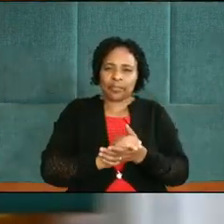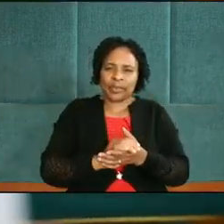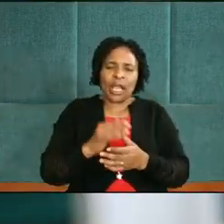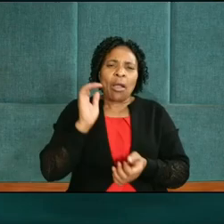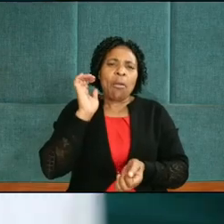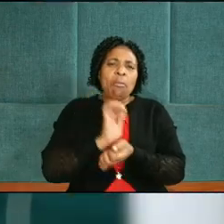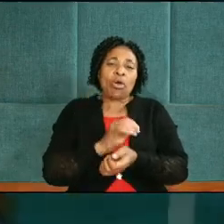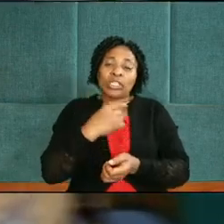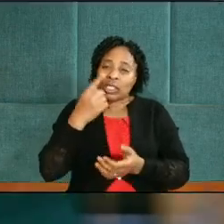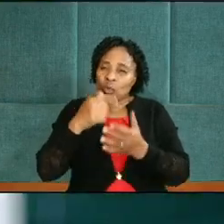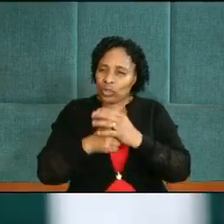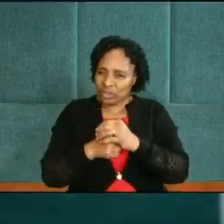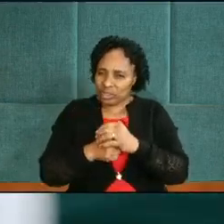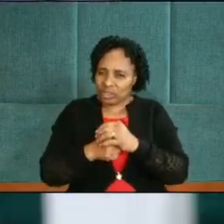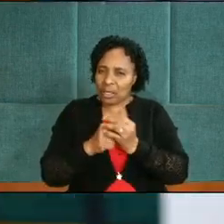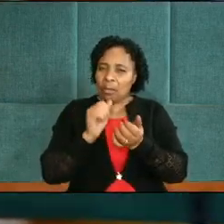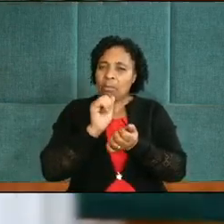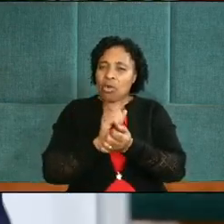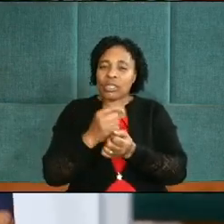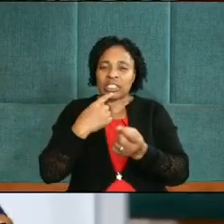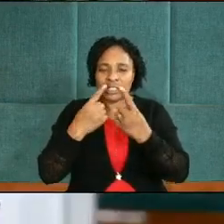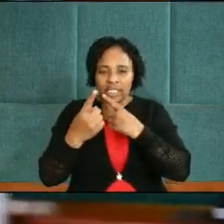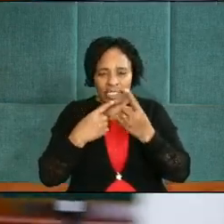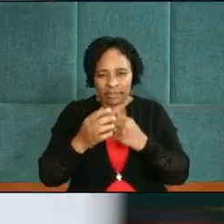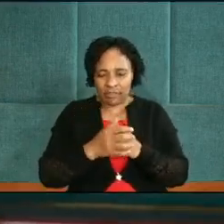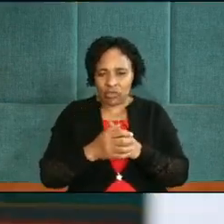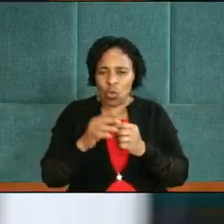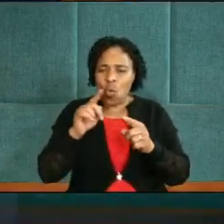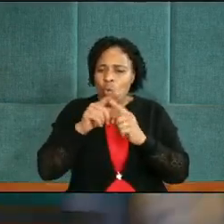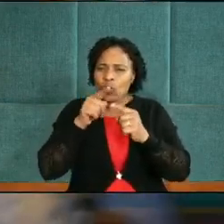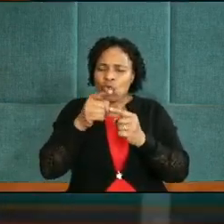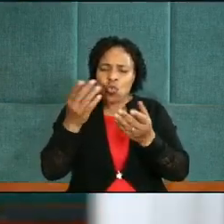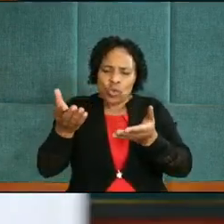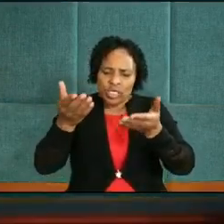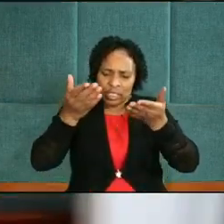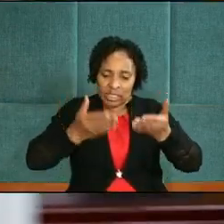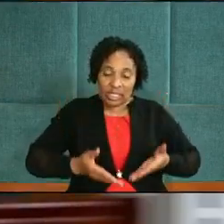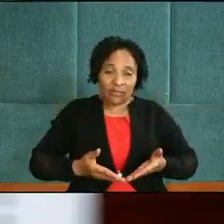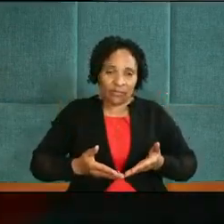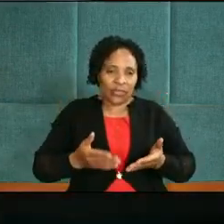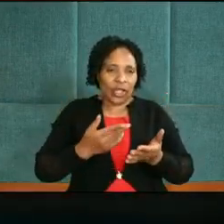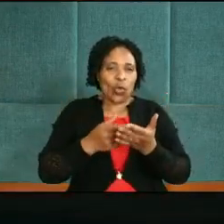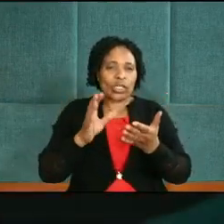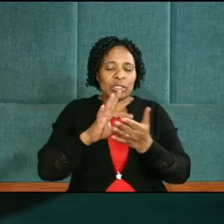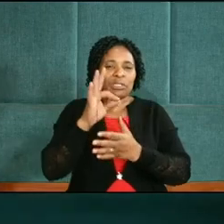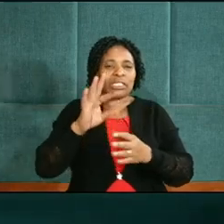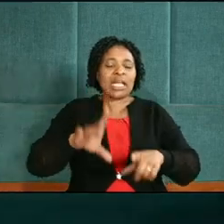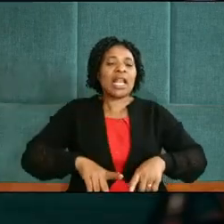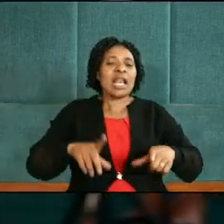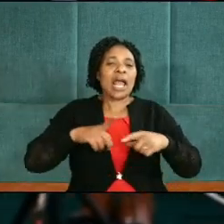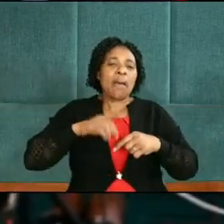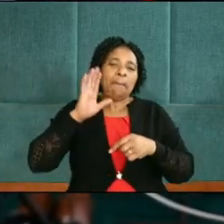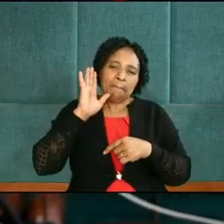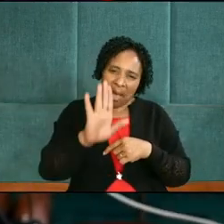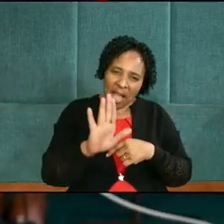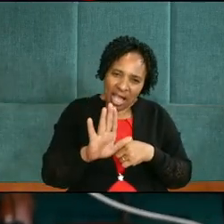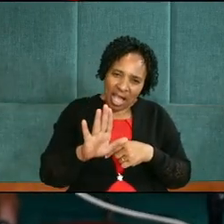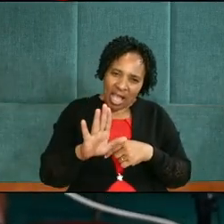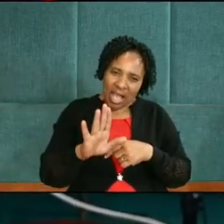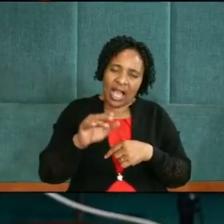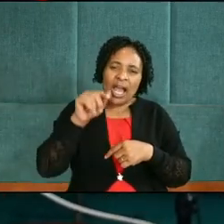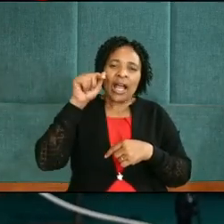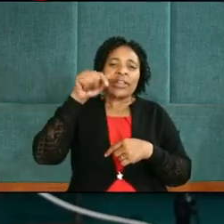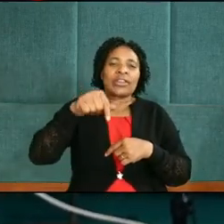says, hang on, watch it. So Paul says, when you receive the Holy Spirit in your life, it's a